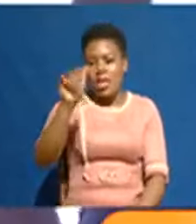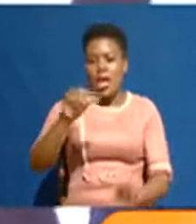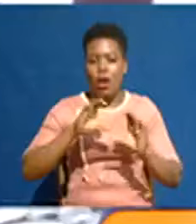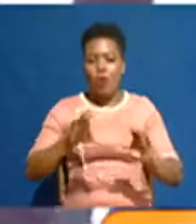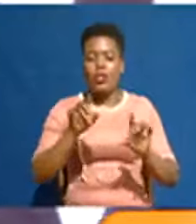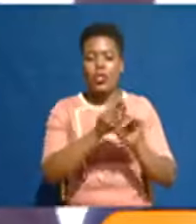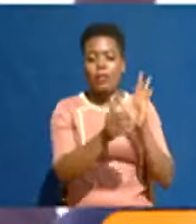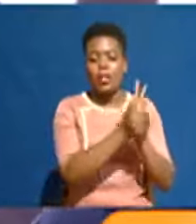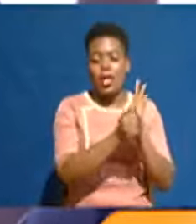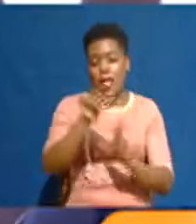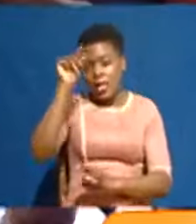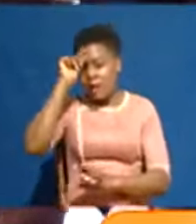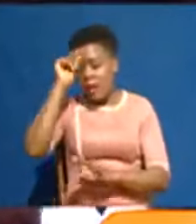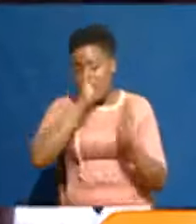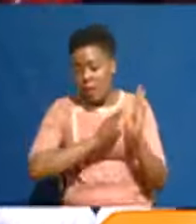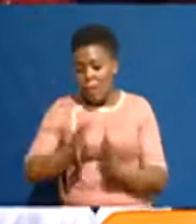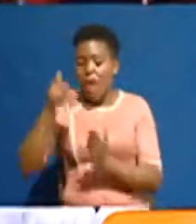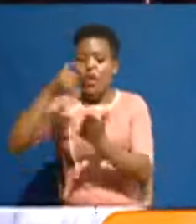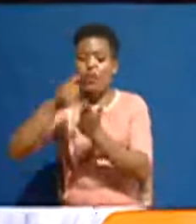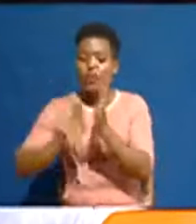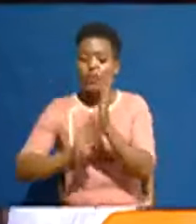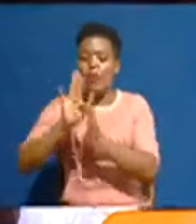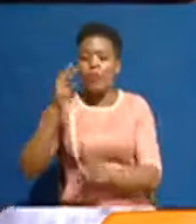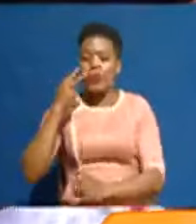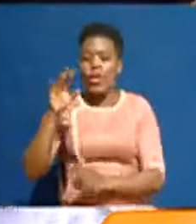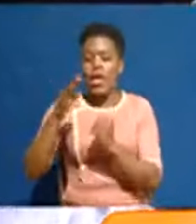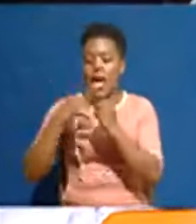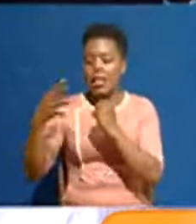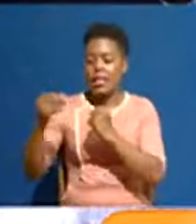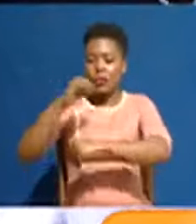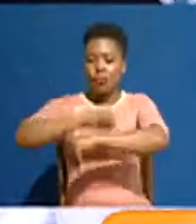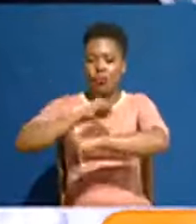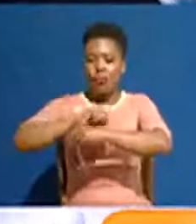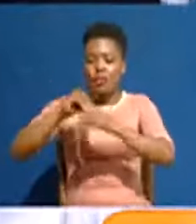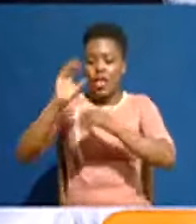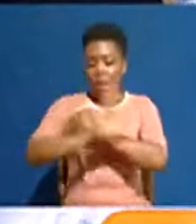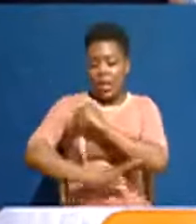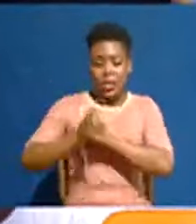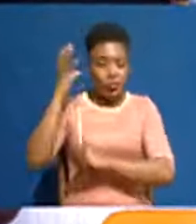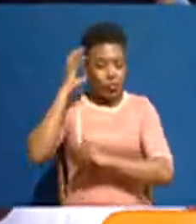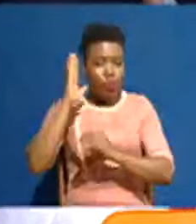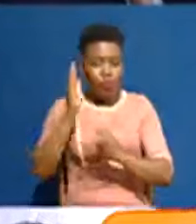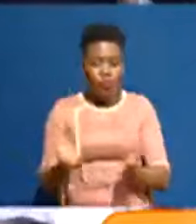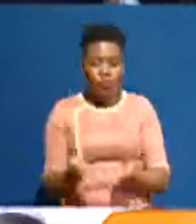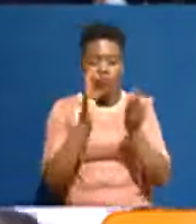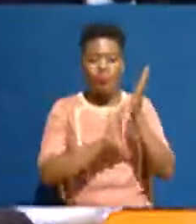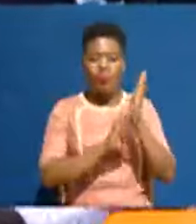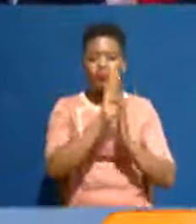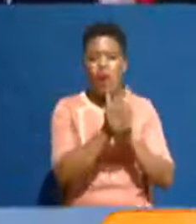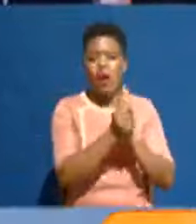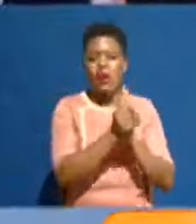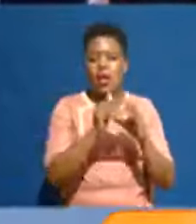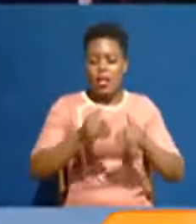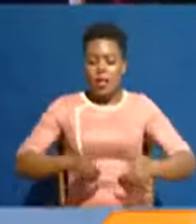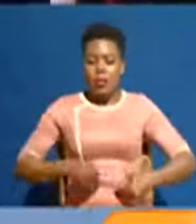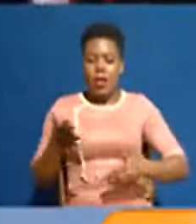The government of Kenya's plan includes the development of 290 academies across the country that will develop more talent among the youth.